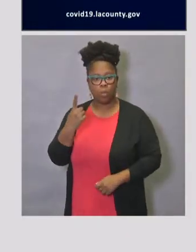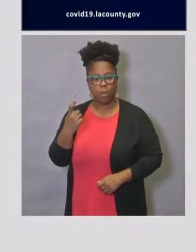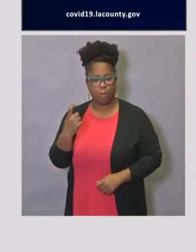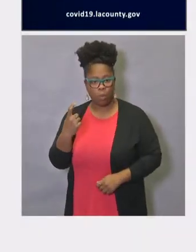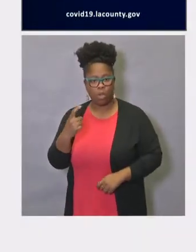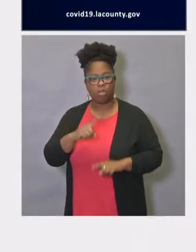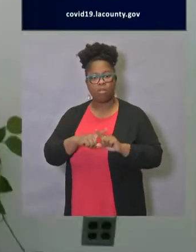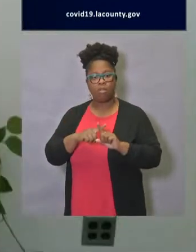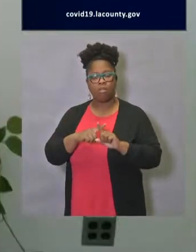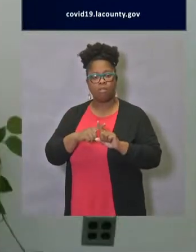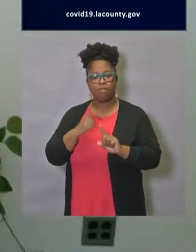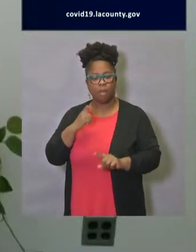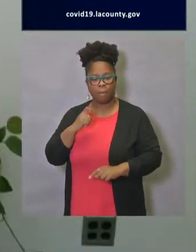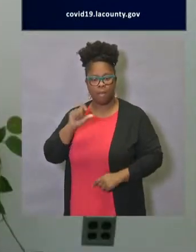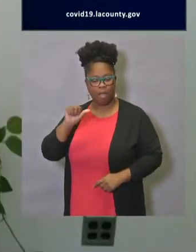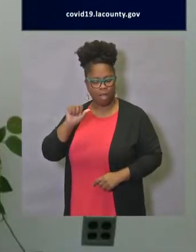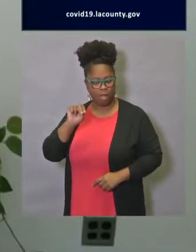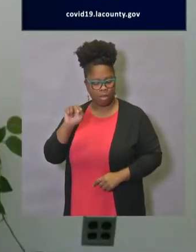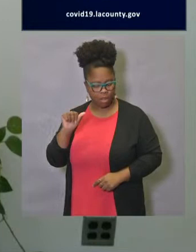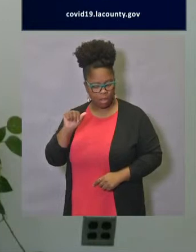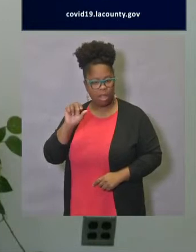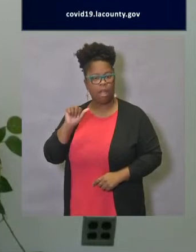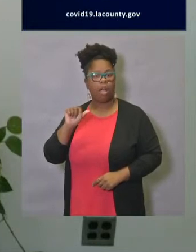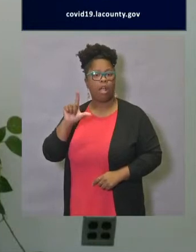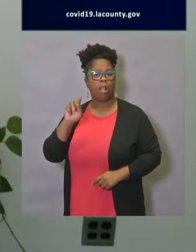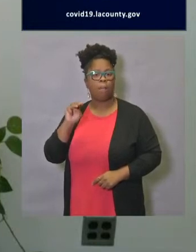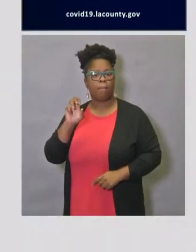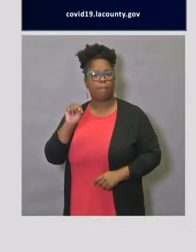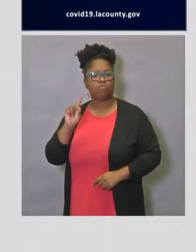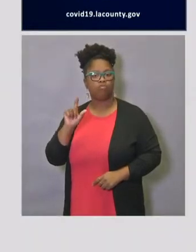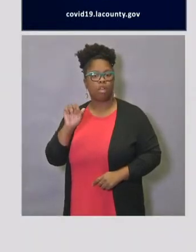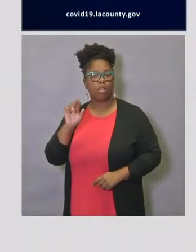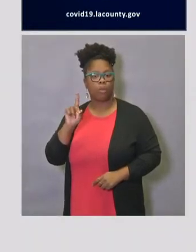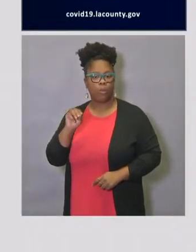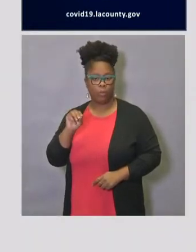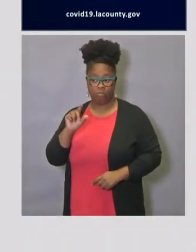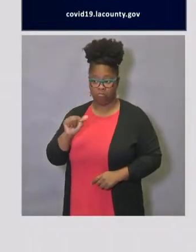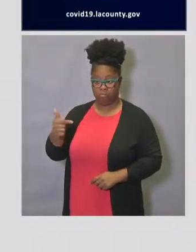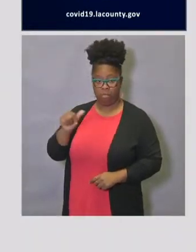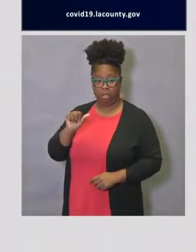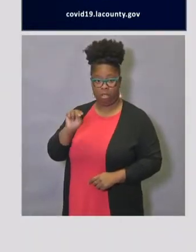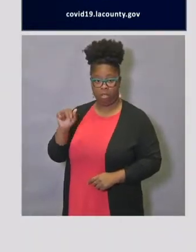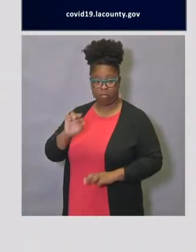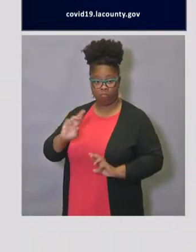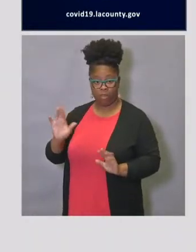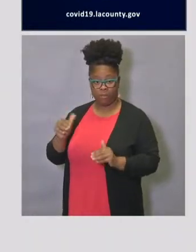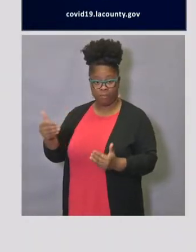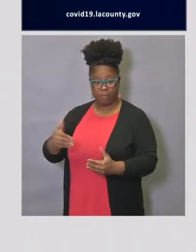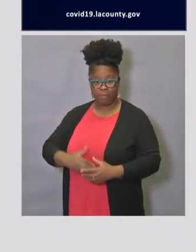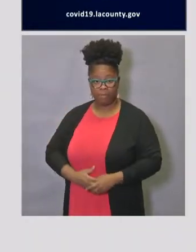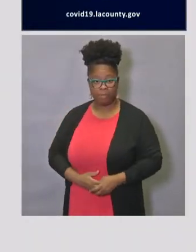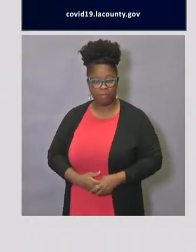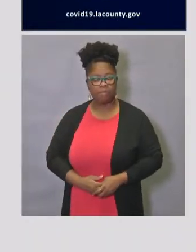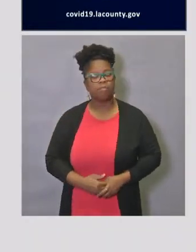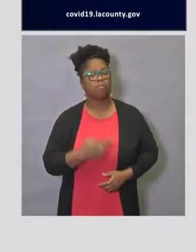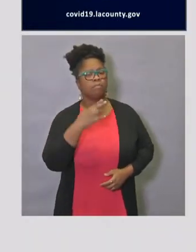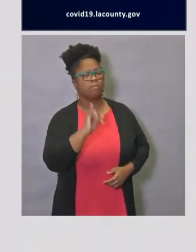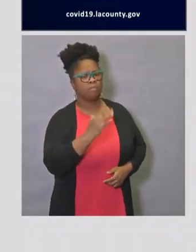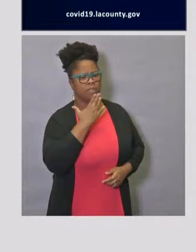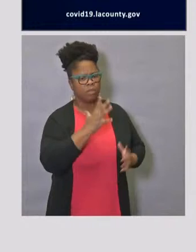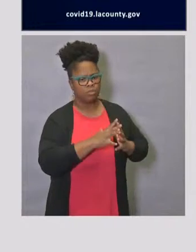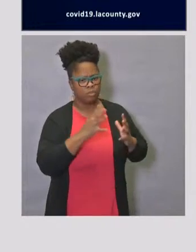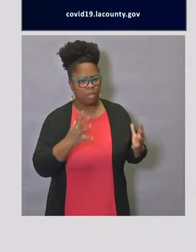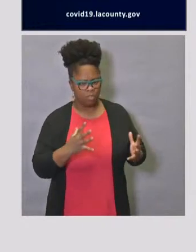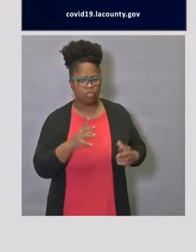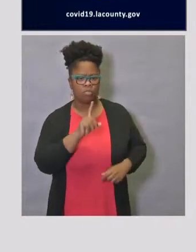will come from the line of Ana Almendrala. Ana, your line is open. Please go ahead. Hi, thank you so much.